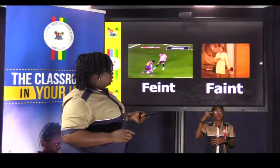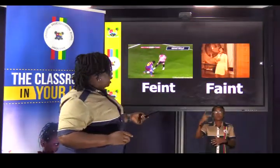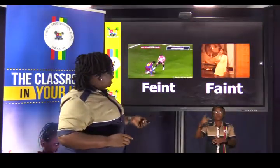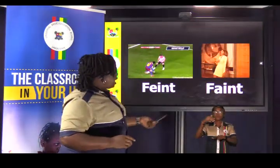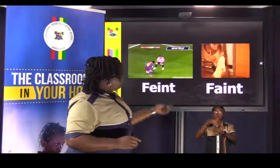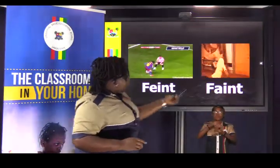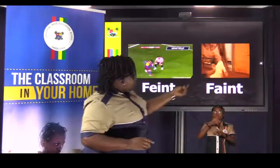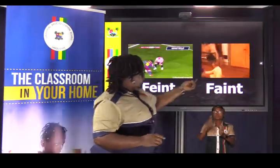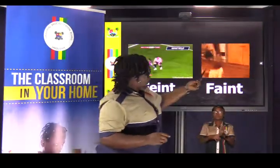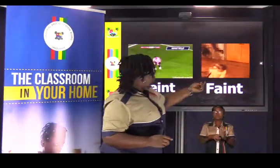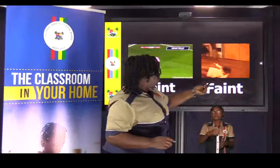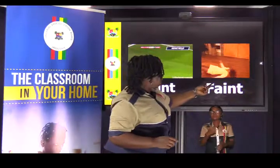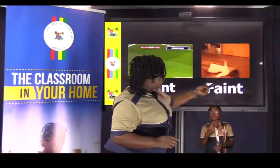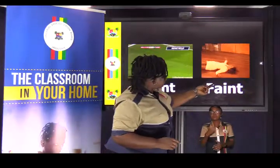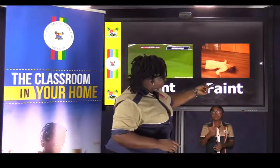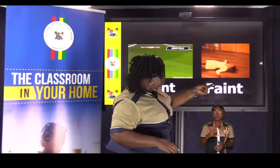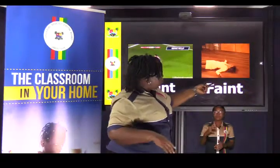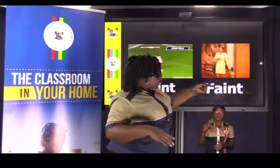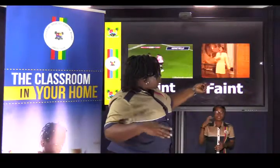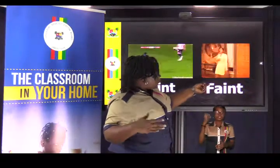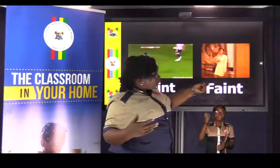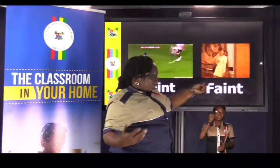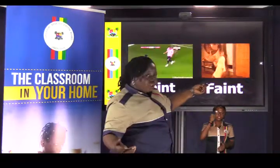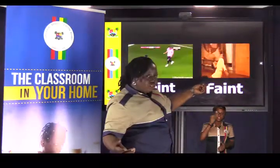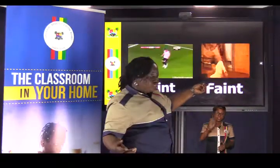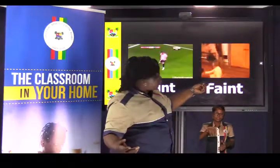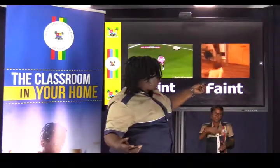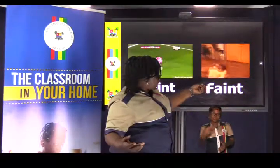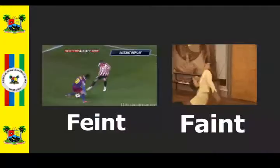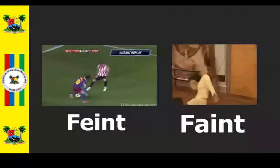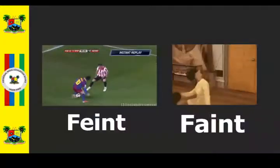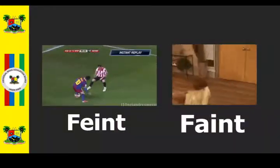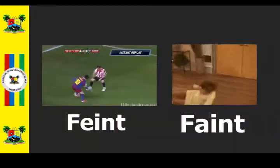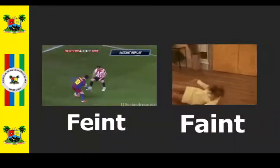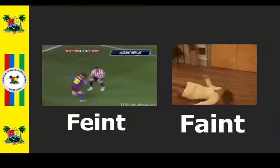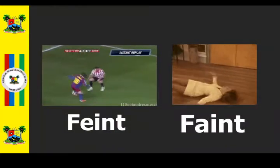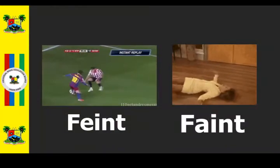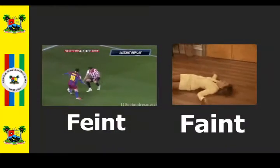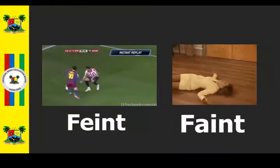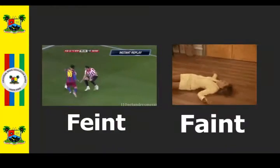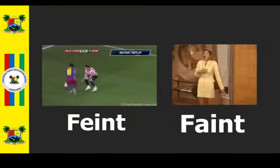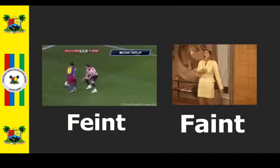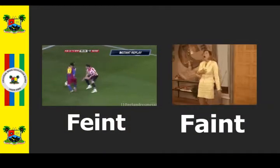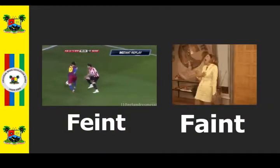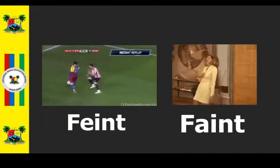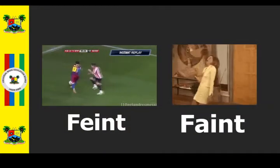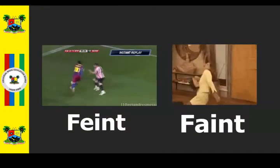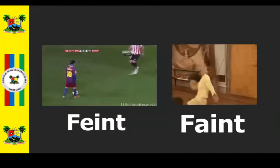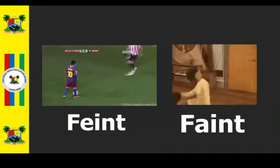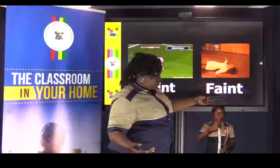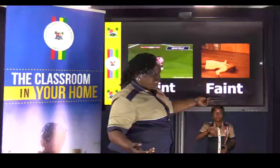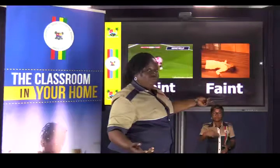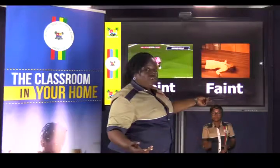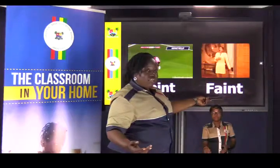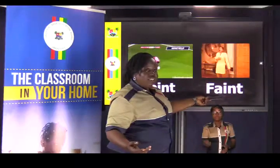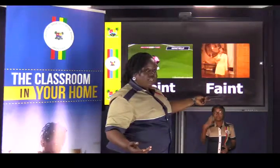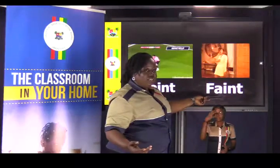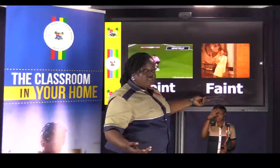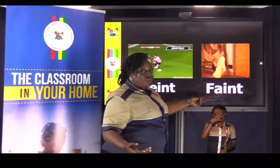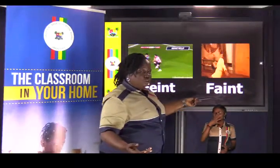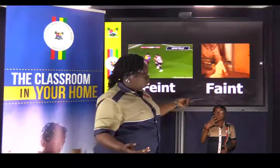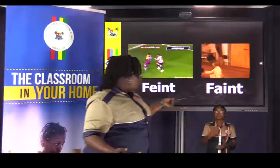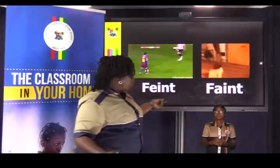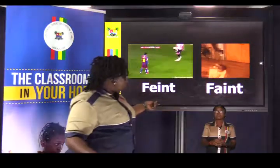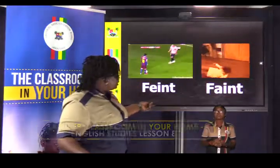means. And look at this other lady. She fell on the floor. She lost consciousness. She